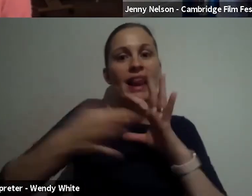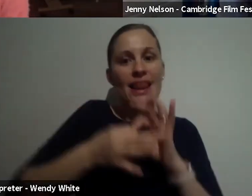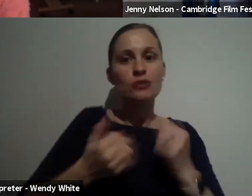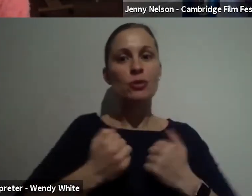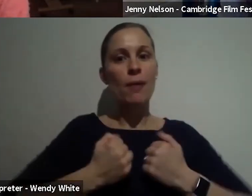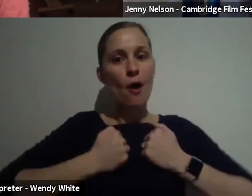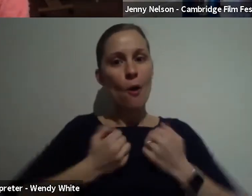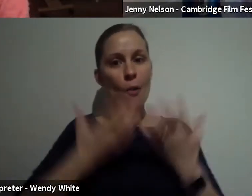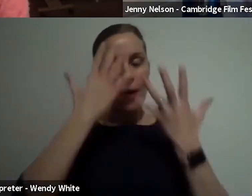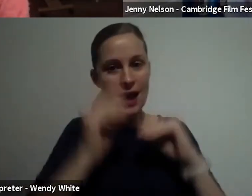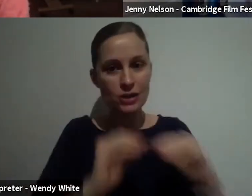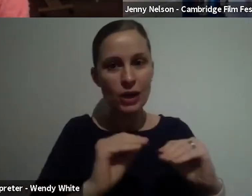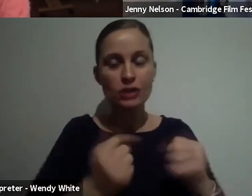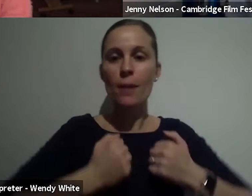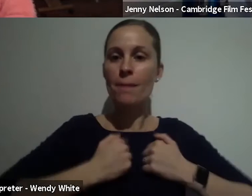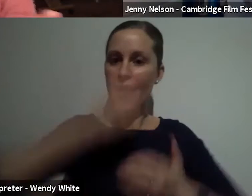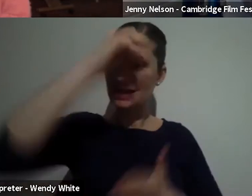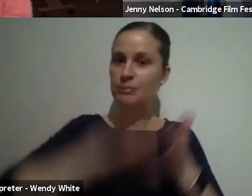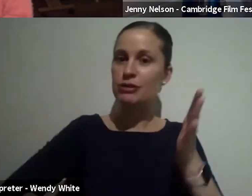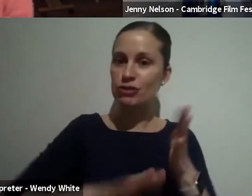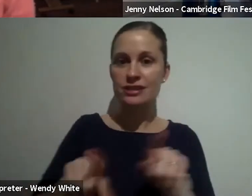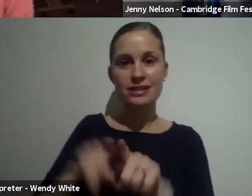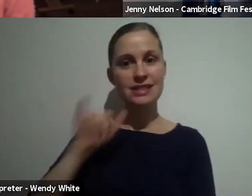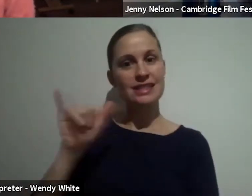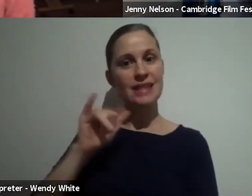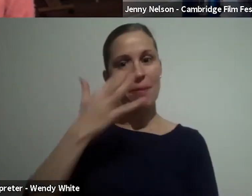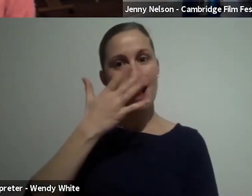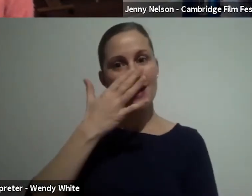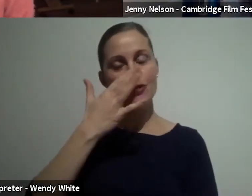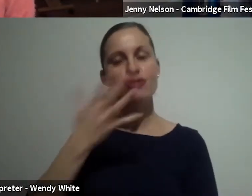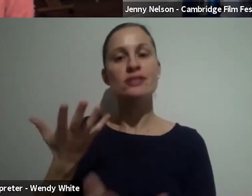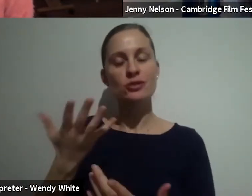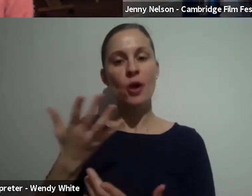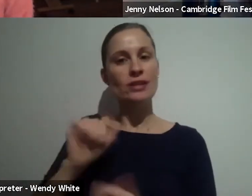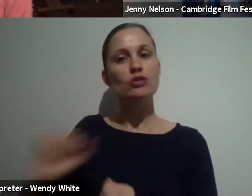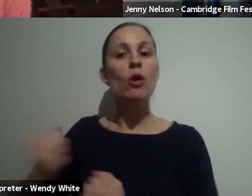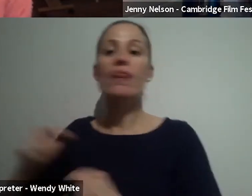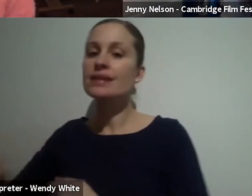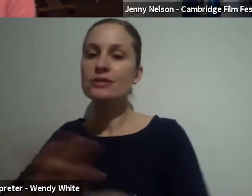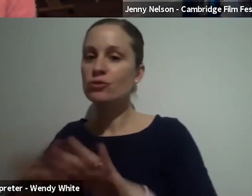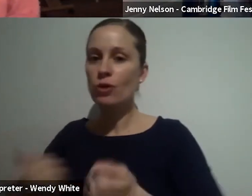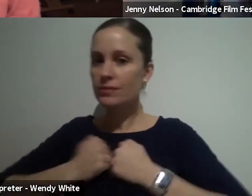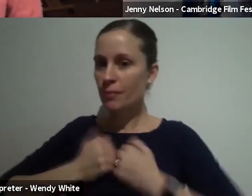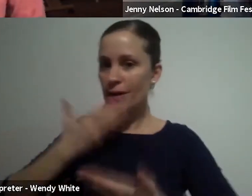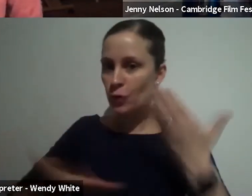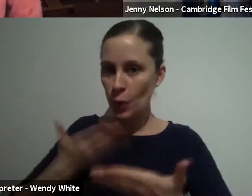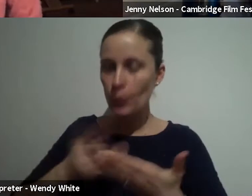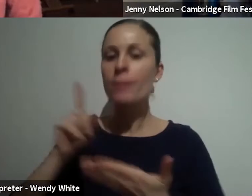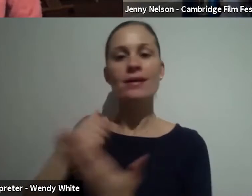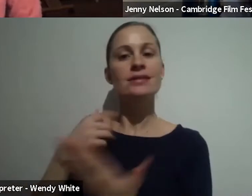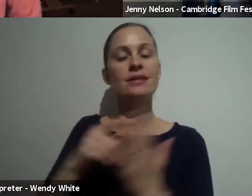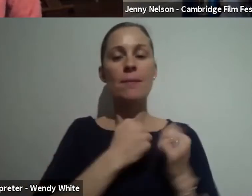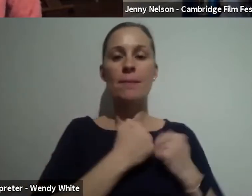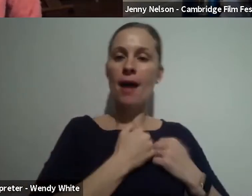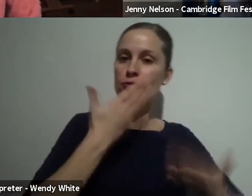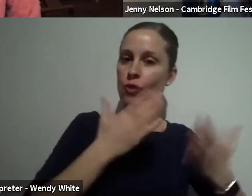education and my own experiences when I was the same age, when I was 12 years old. And I wanted to portray how it was to